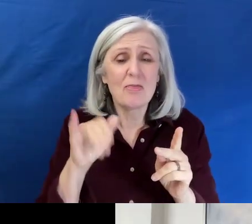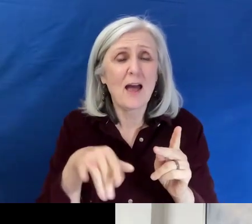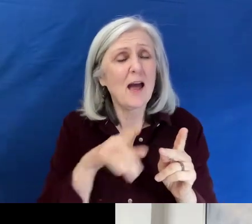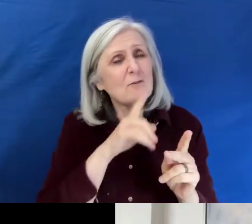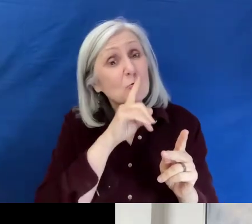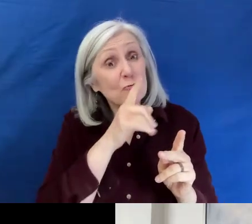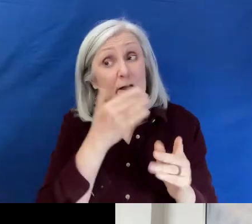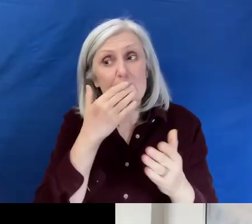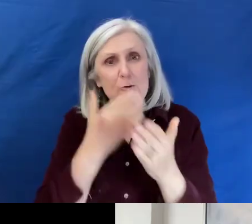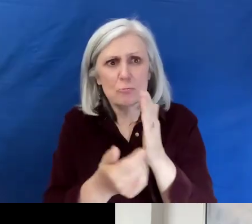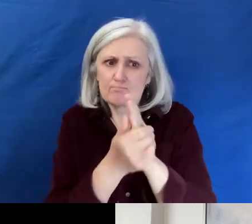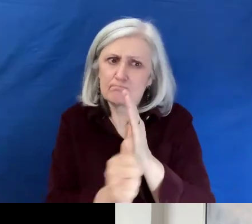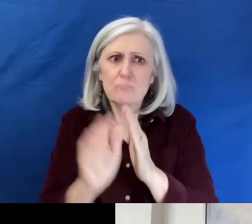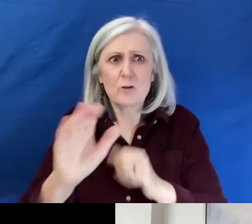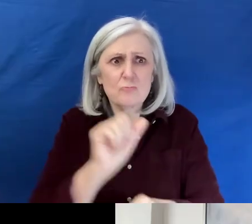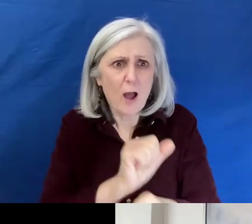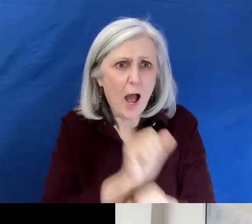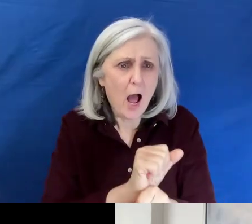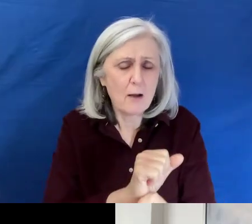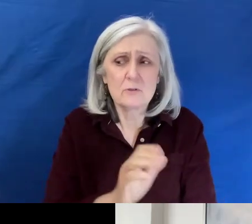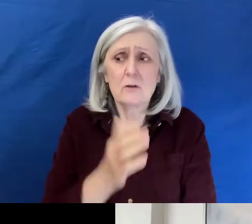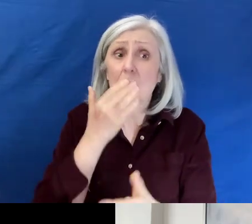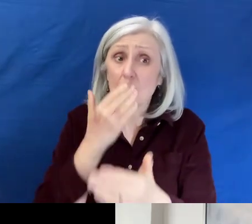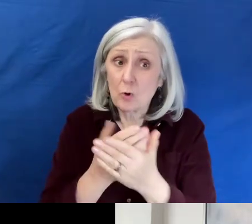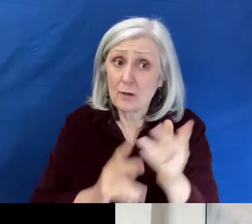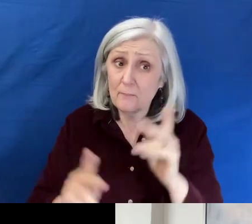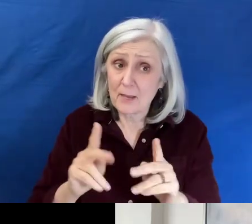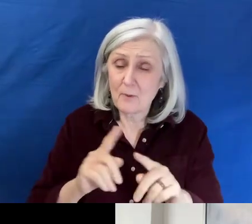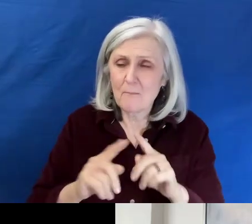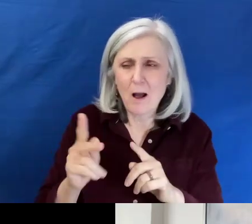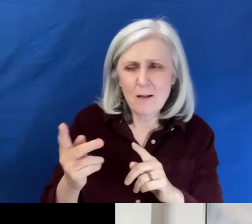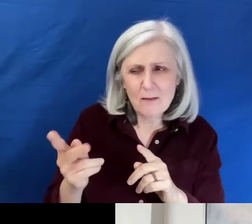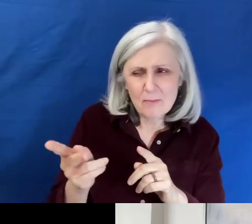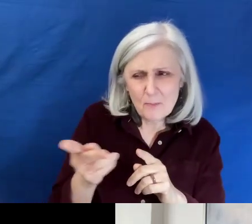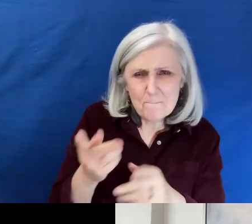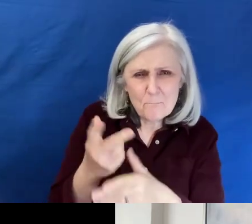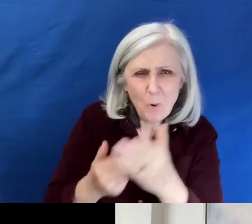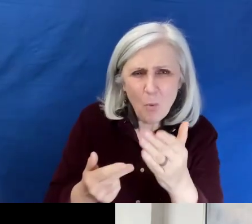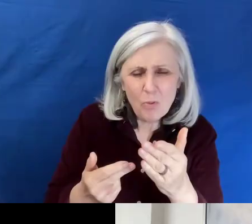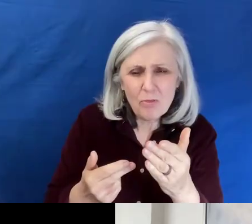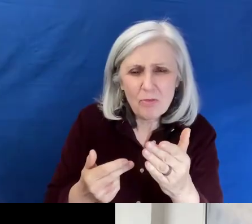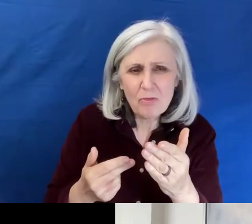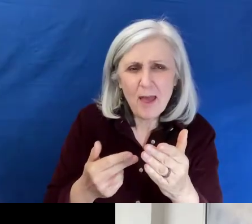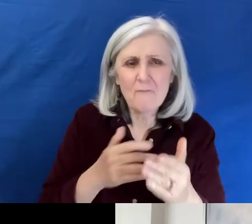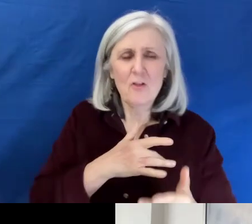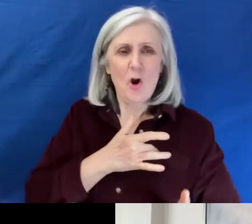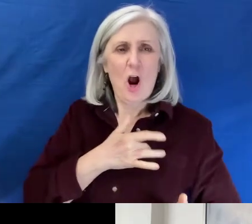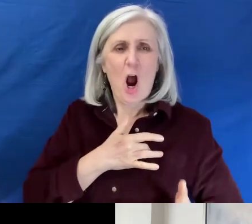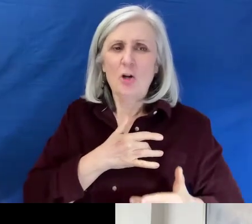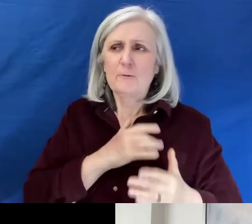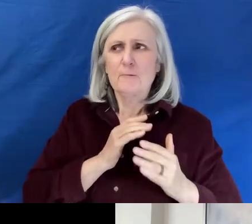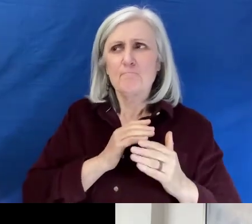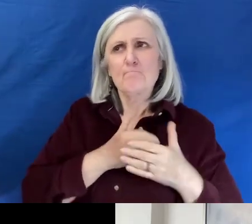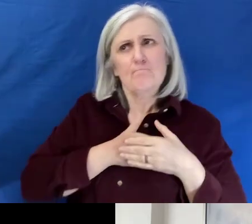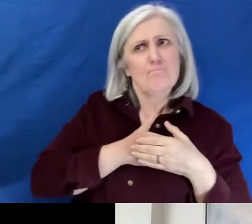good at their jobs and they're really good people, but they both have their hearts kind of like closed off. Mm. And